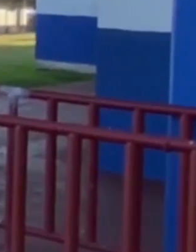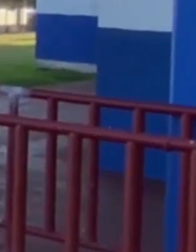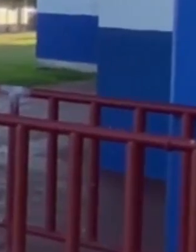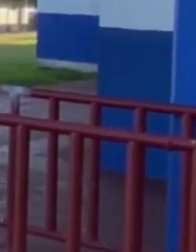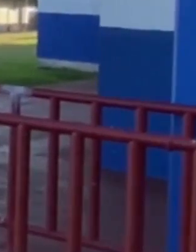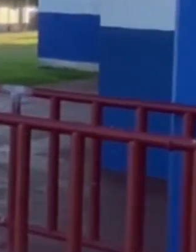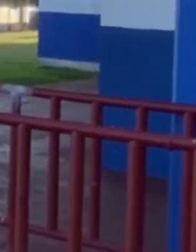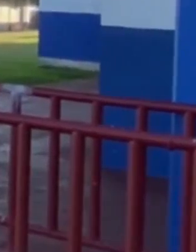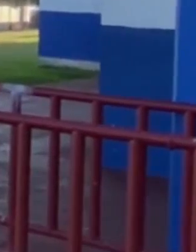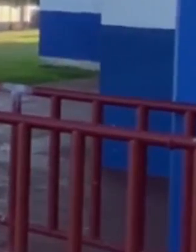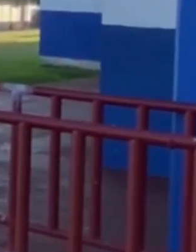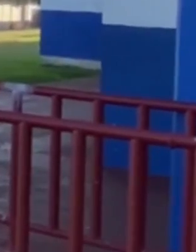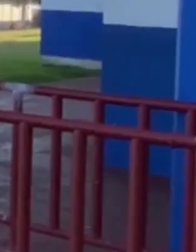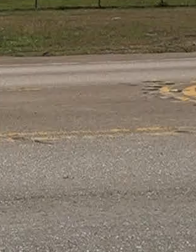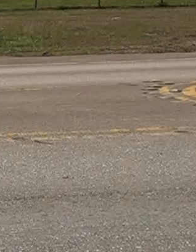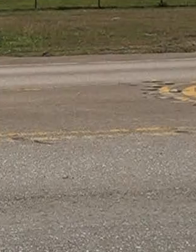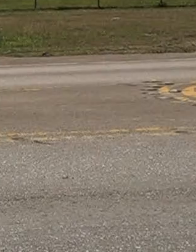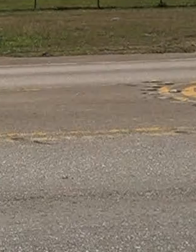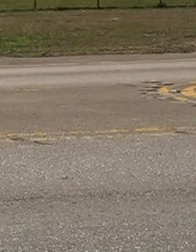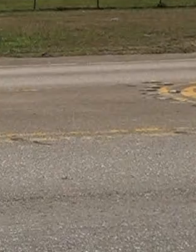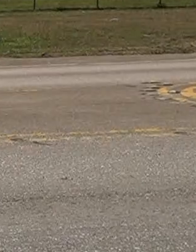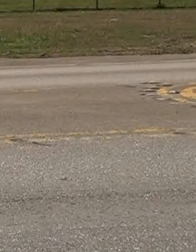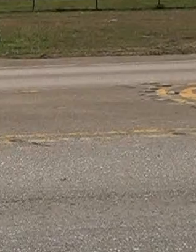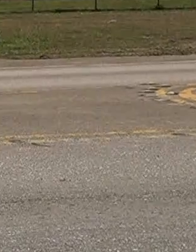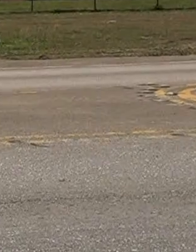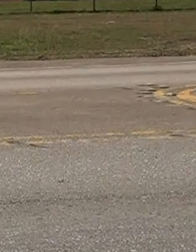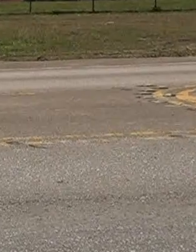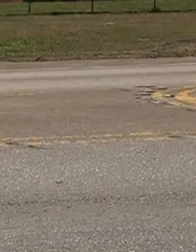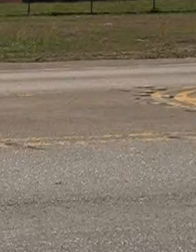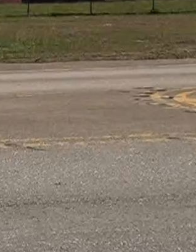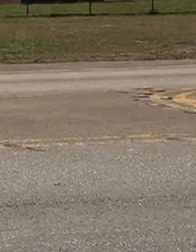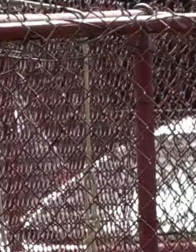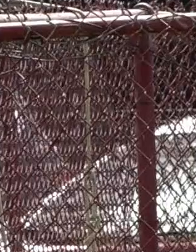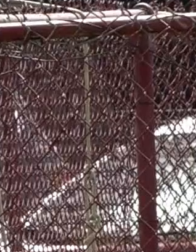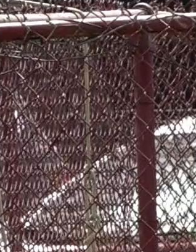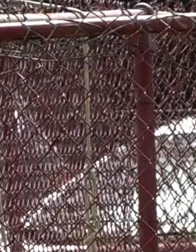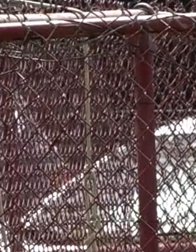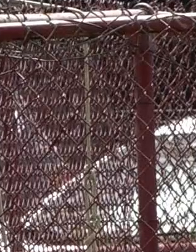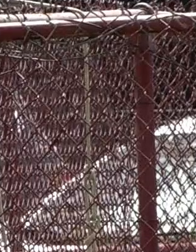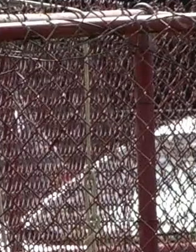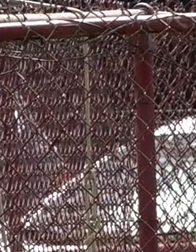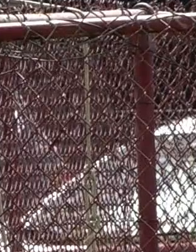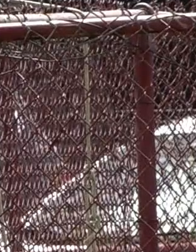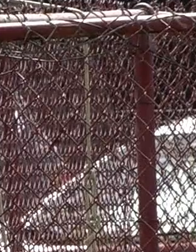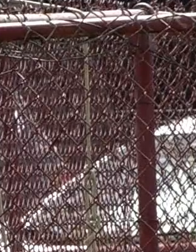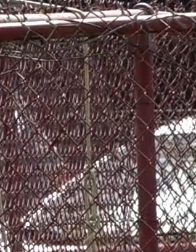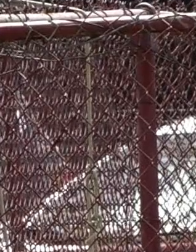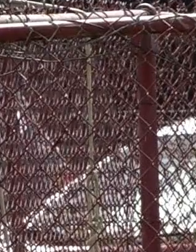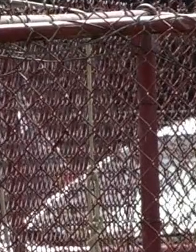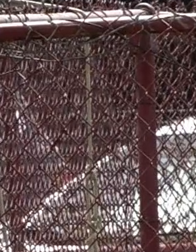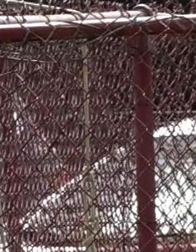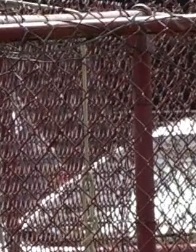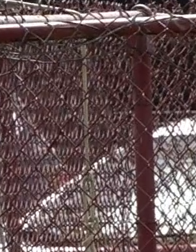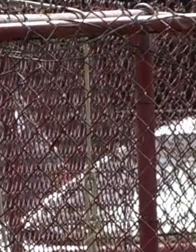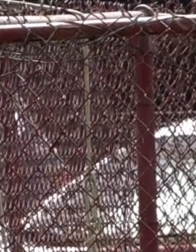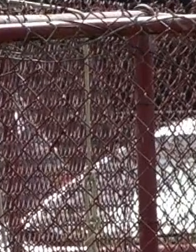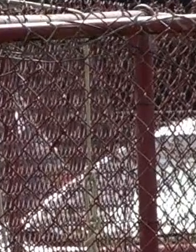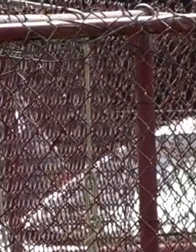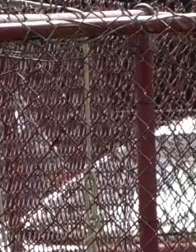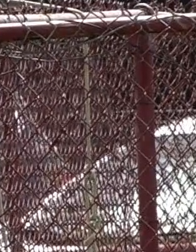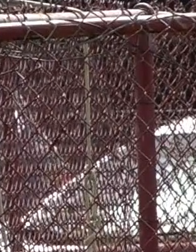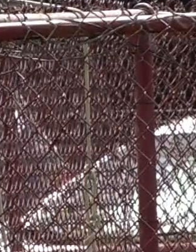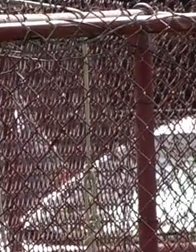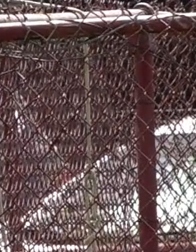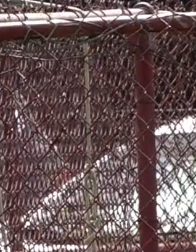View Middle School and Agata Johnston Middle, remain intact and are scheduled for trial in November, as they succeeded in filing